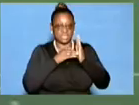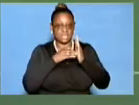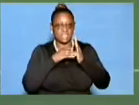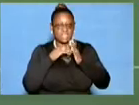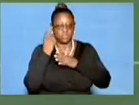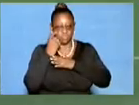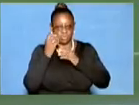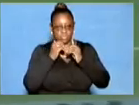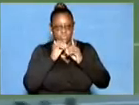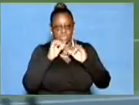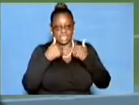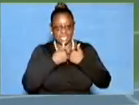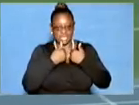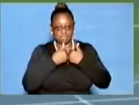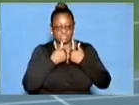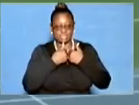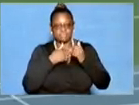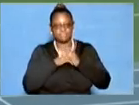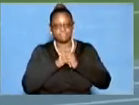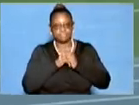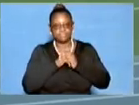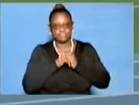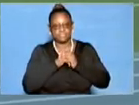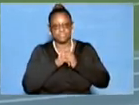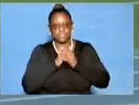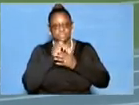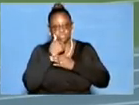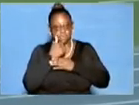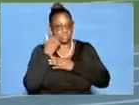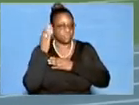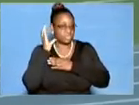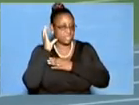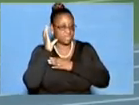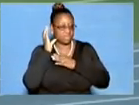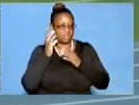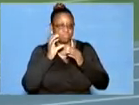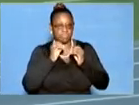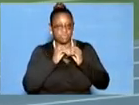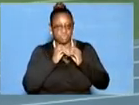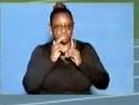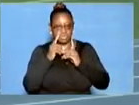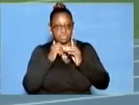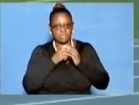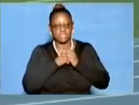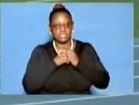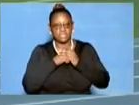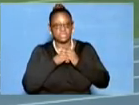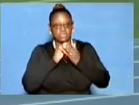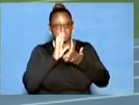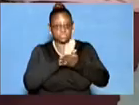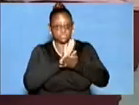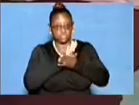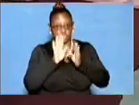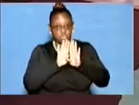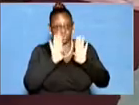games. More from this game in tomorrow's sportscast. With the reopening of schools, here's a look